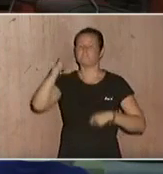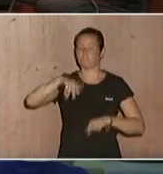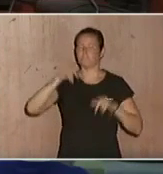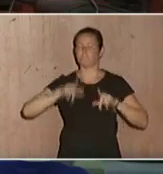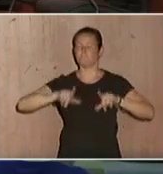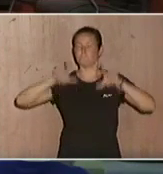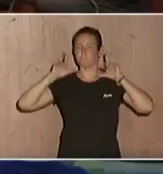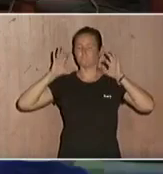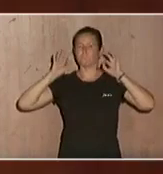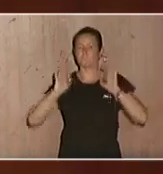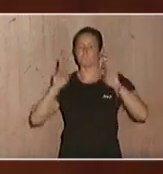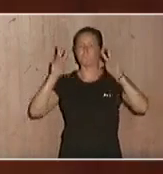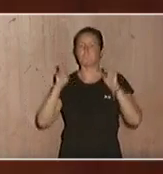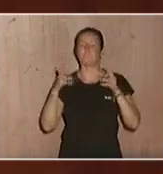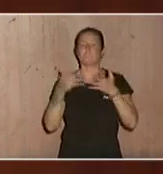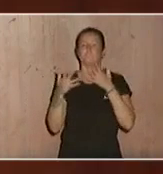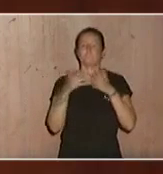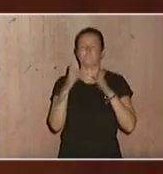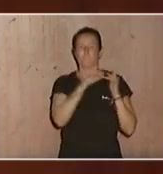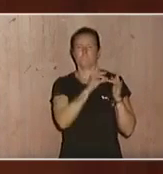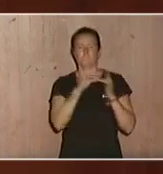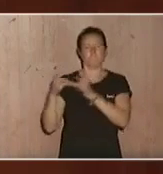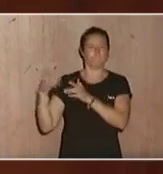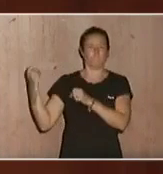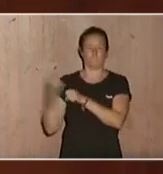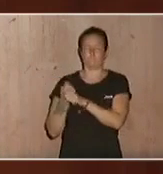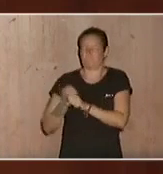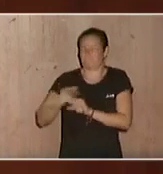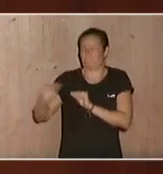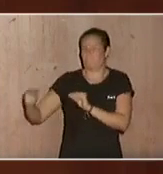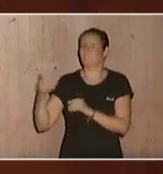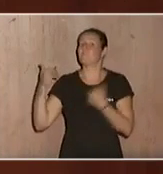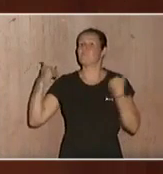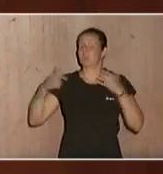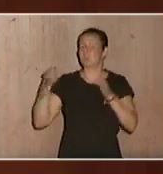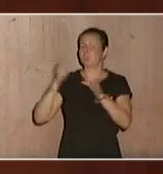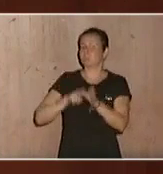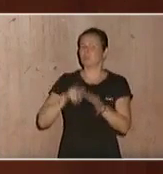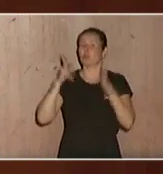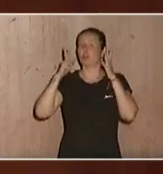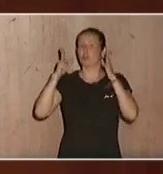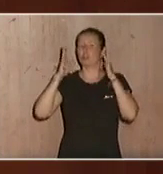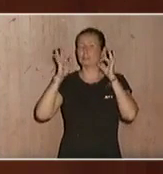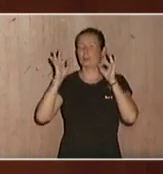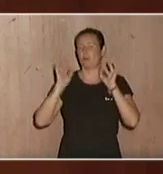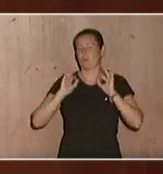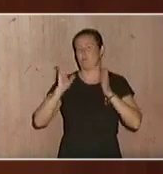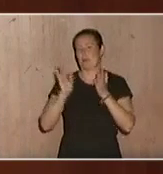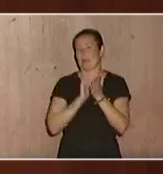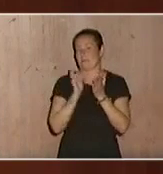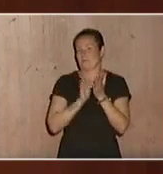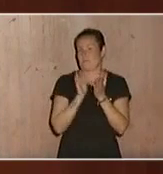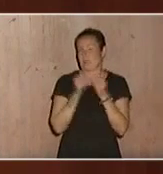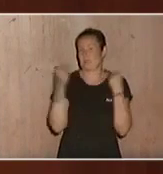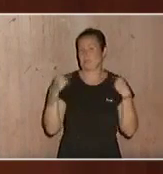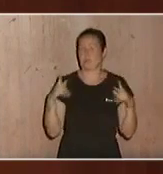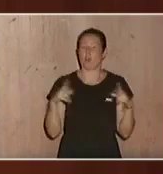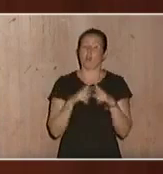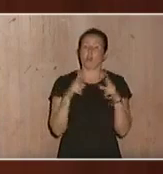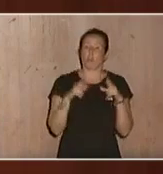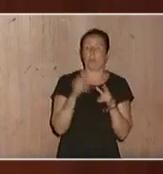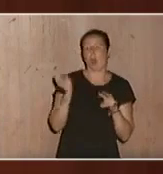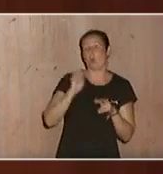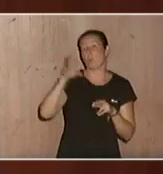el ámbito editorial y de liderazgo. Ha sido miembro del Consejo Editorial de revistas como Social Choice and